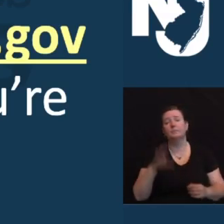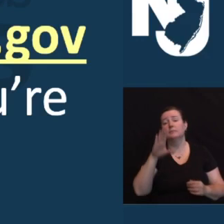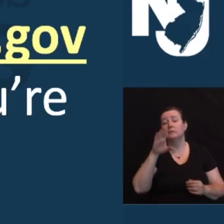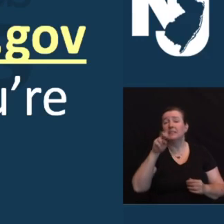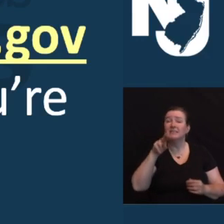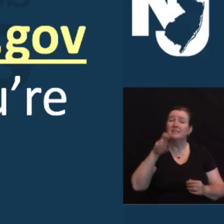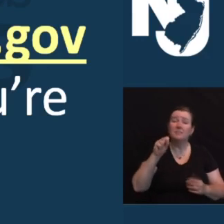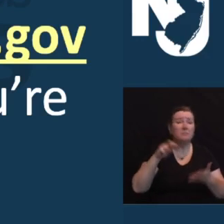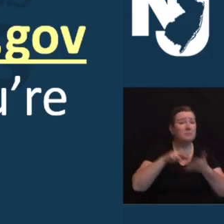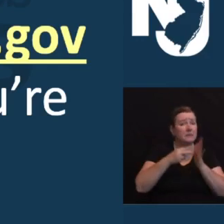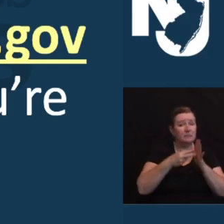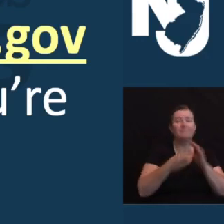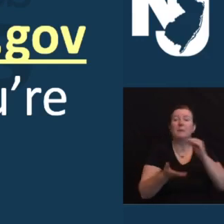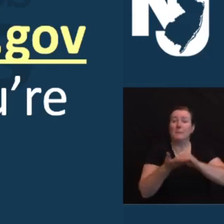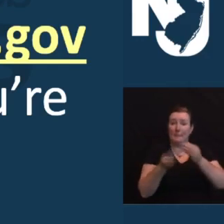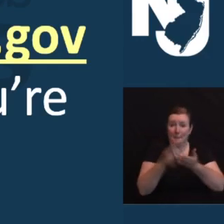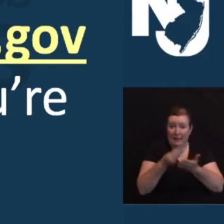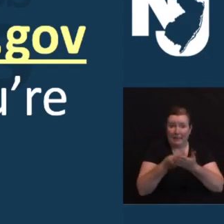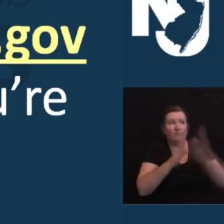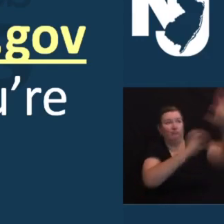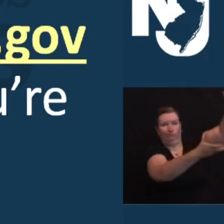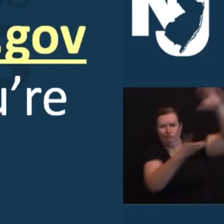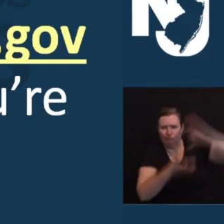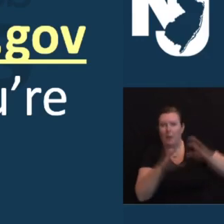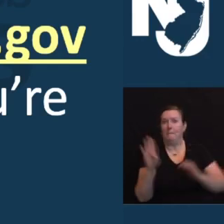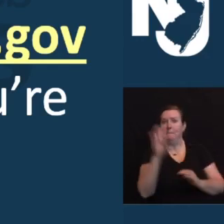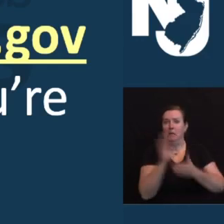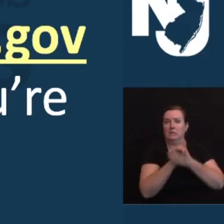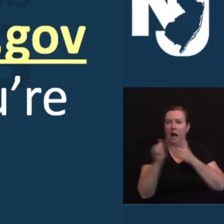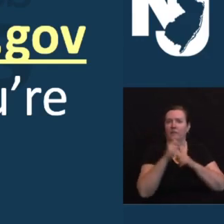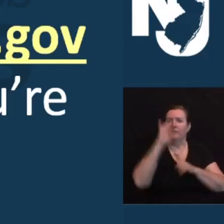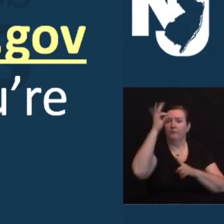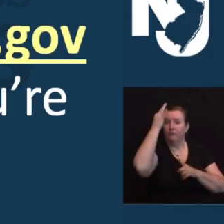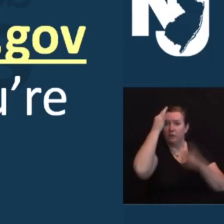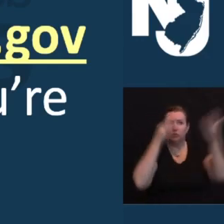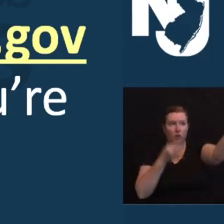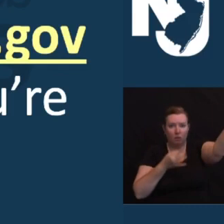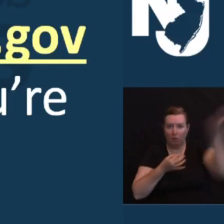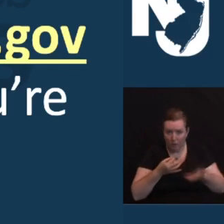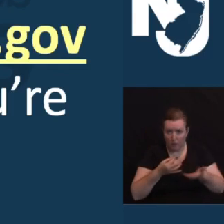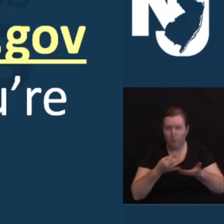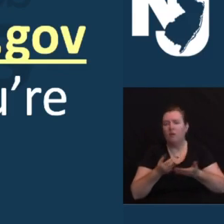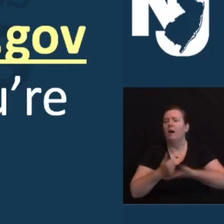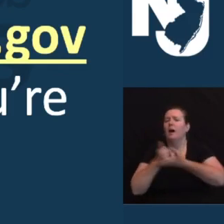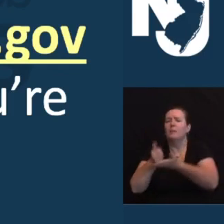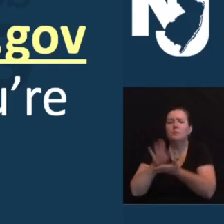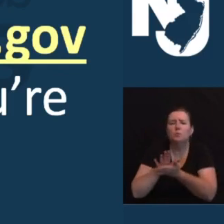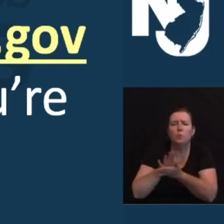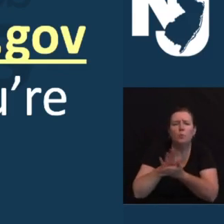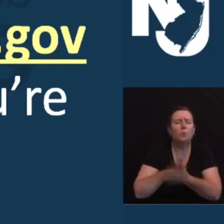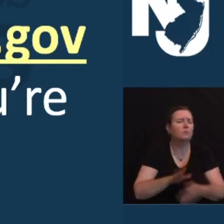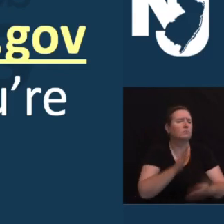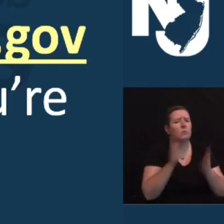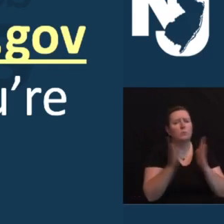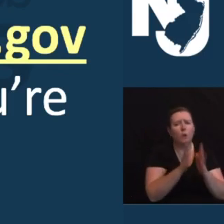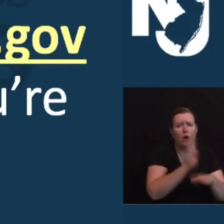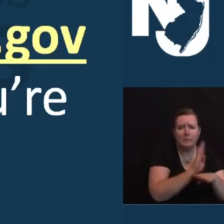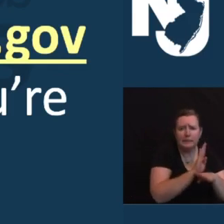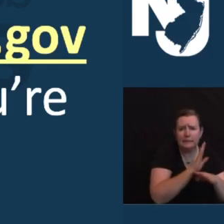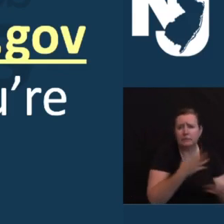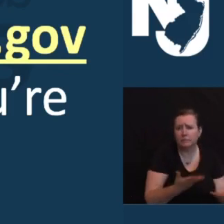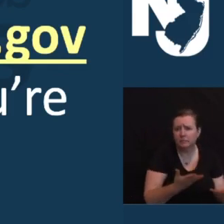schools, our healthcare systems, our transportation and mass transit networks, our small businesses, and much, much more. And after all,